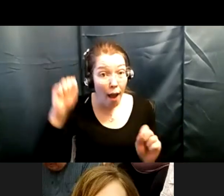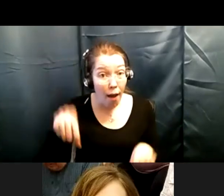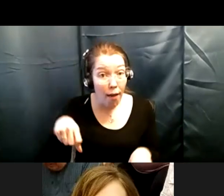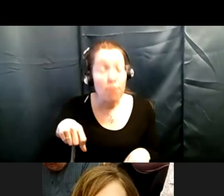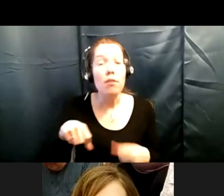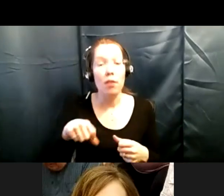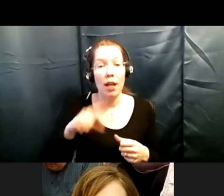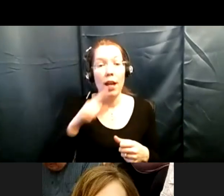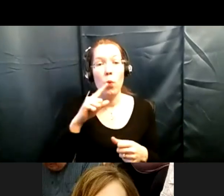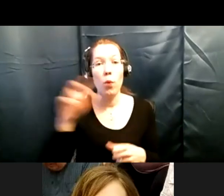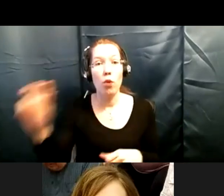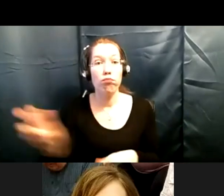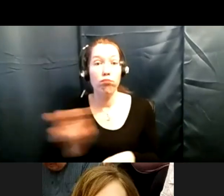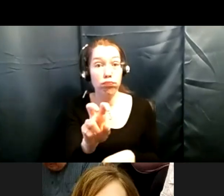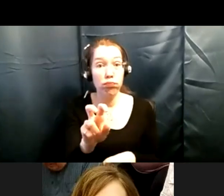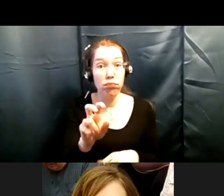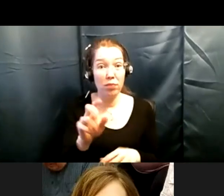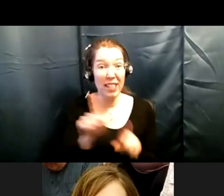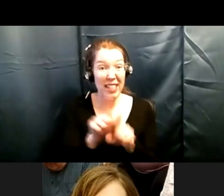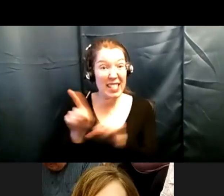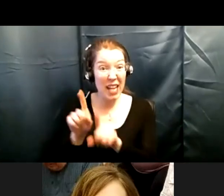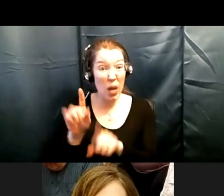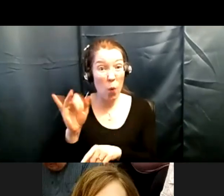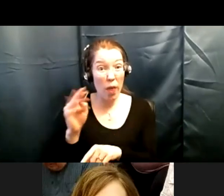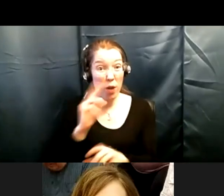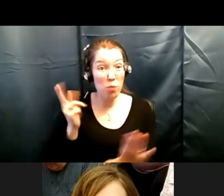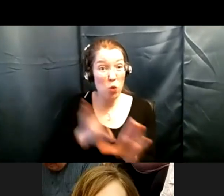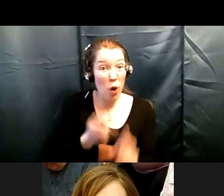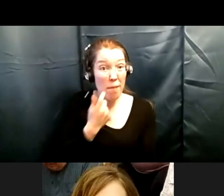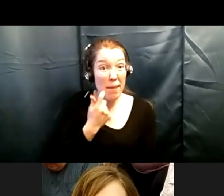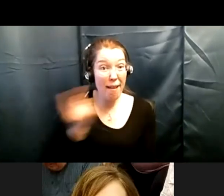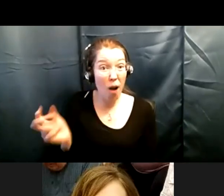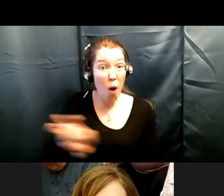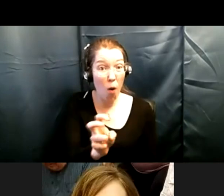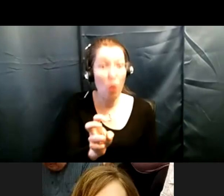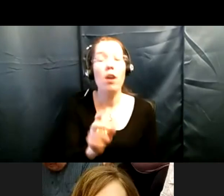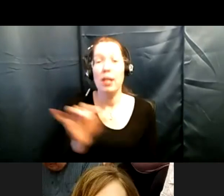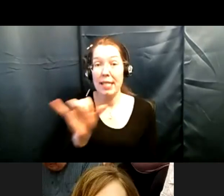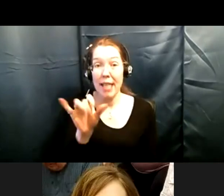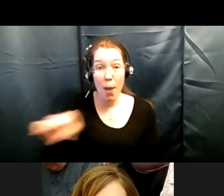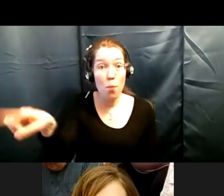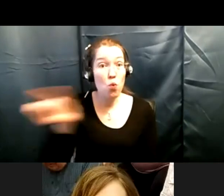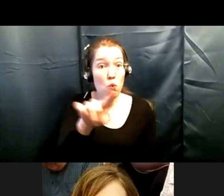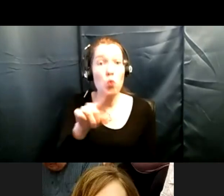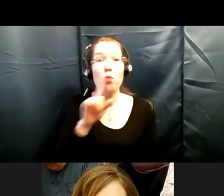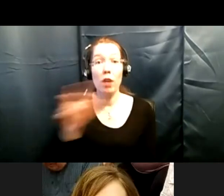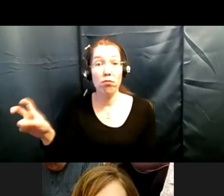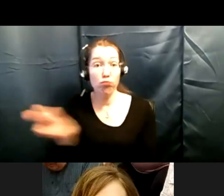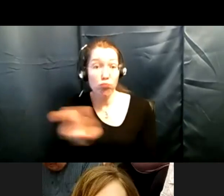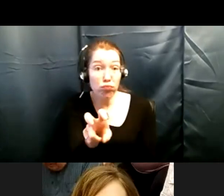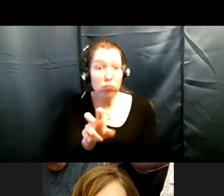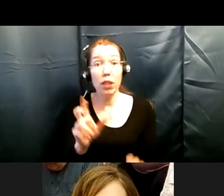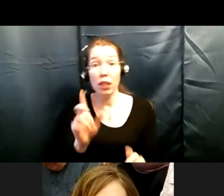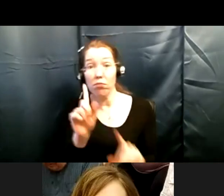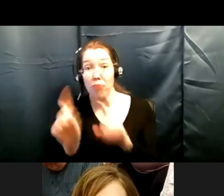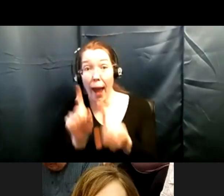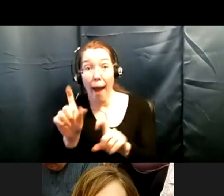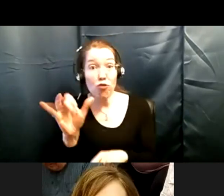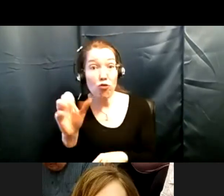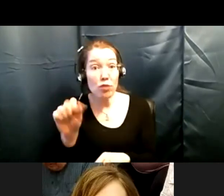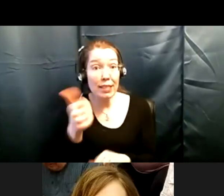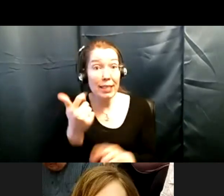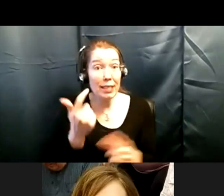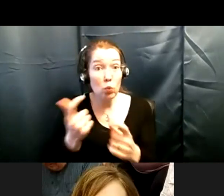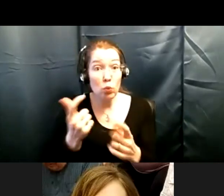will promote you just like we did with William there, and give you a chance to talk to Chris and ask him a question.